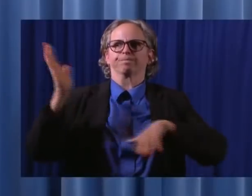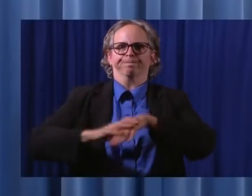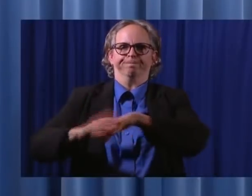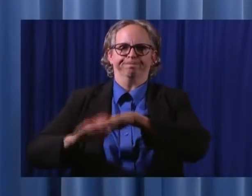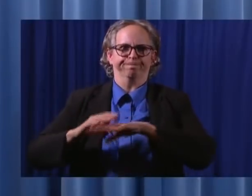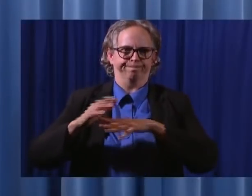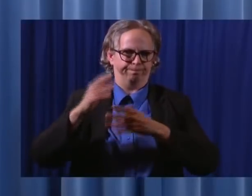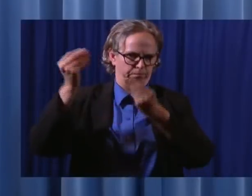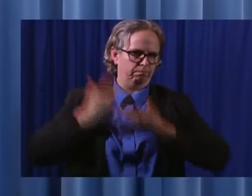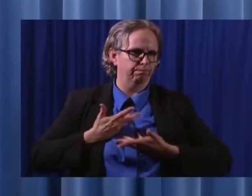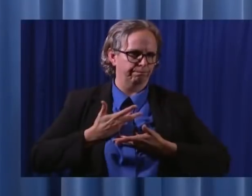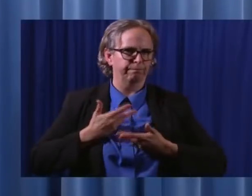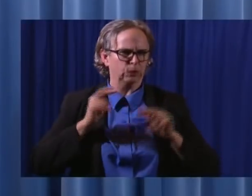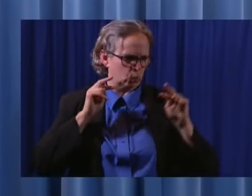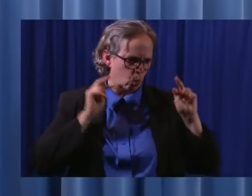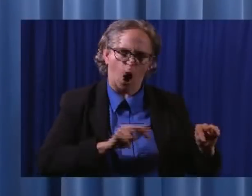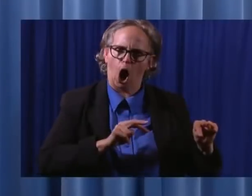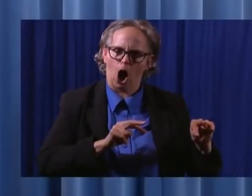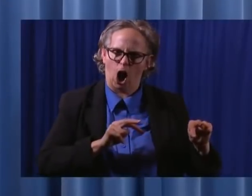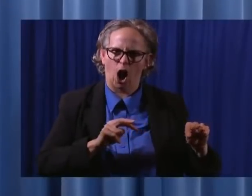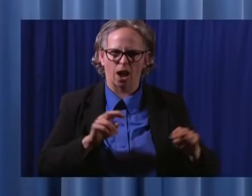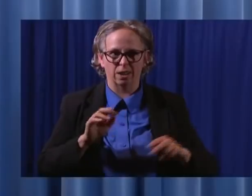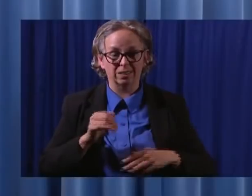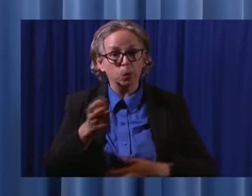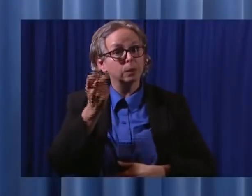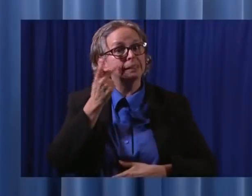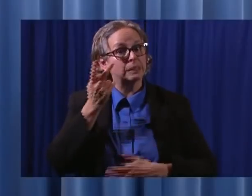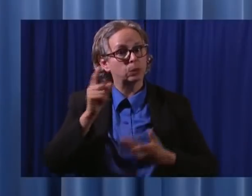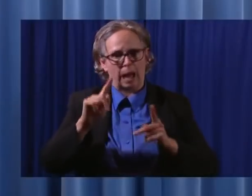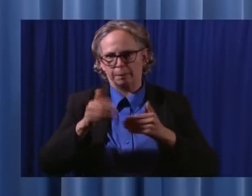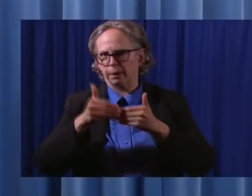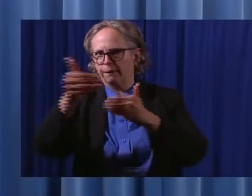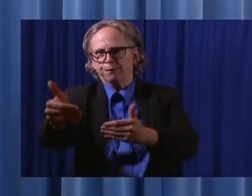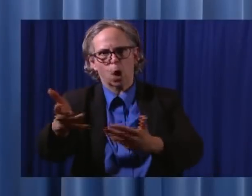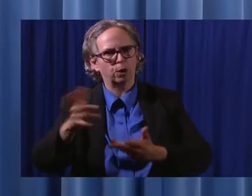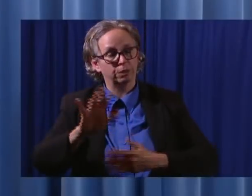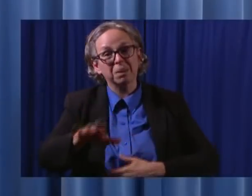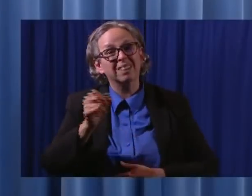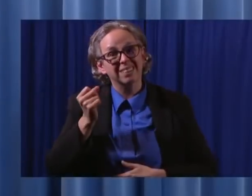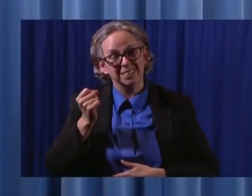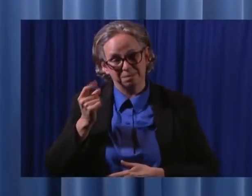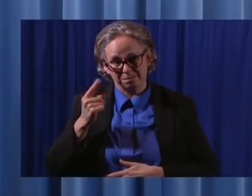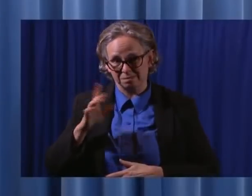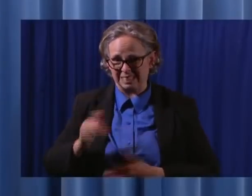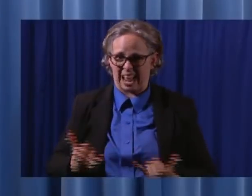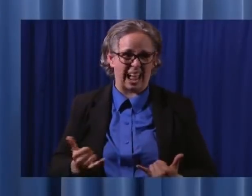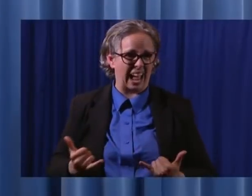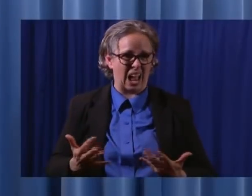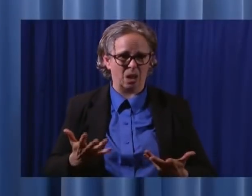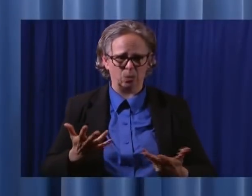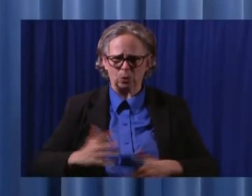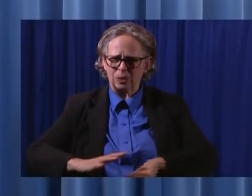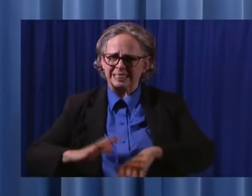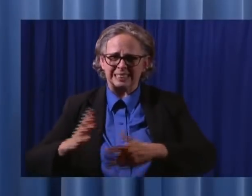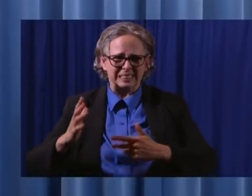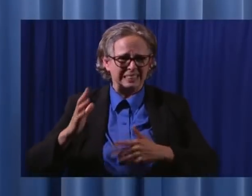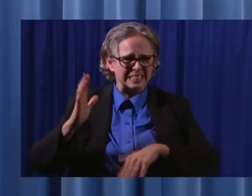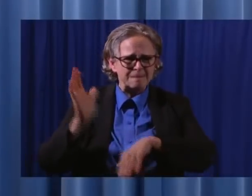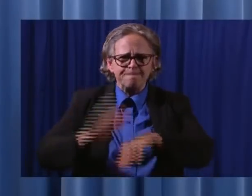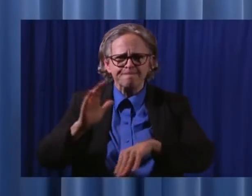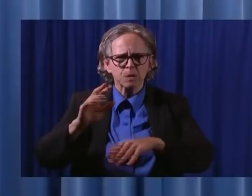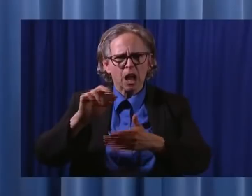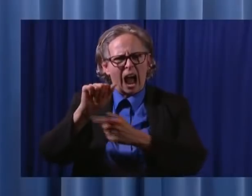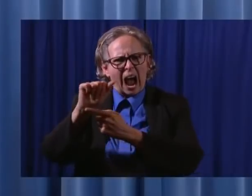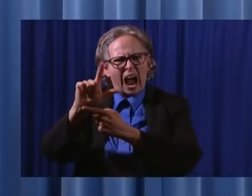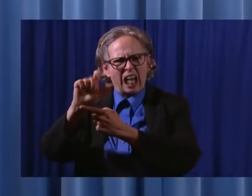know, we'll see where we go. But again, the alert is out there today and last week, and the reason we're